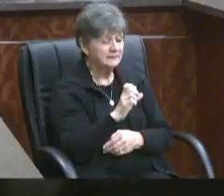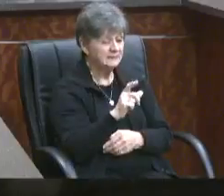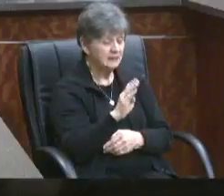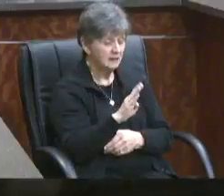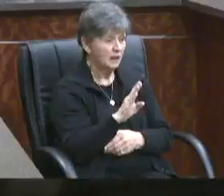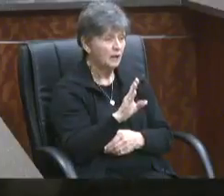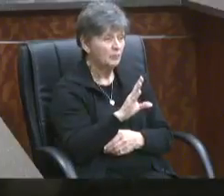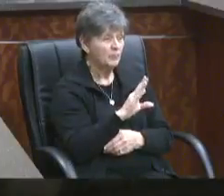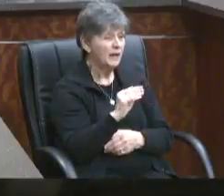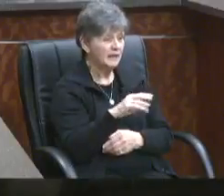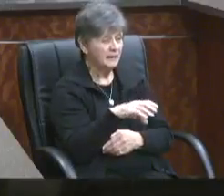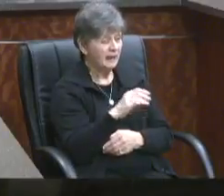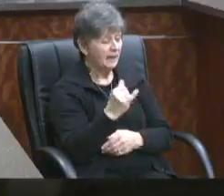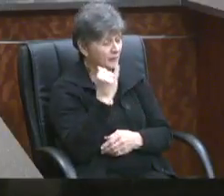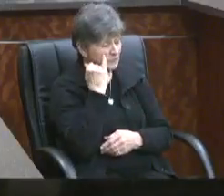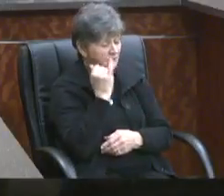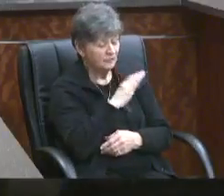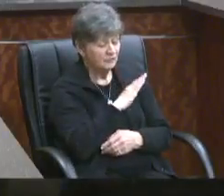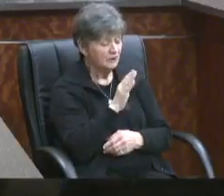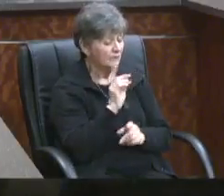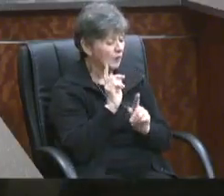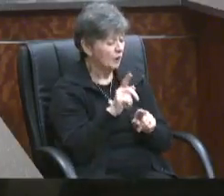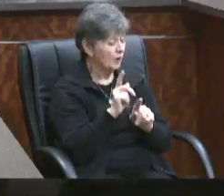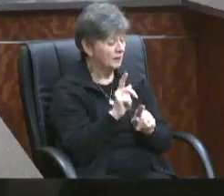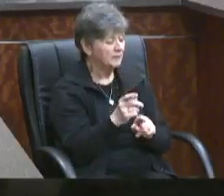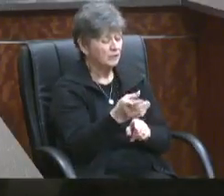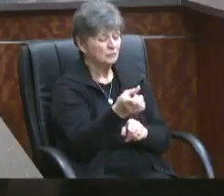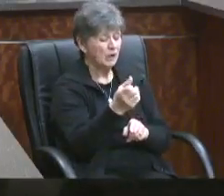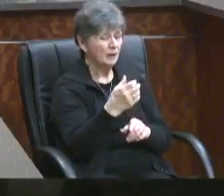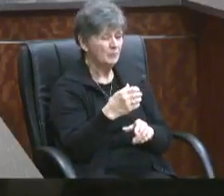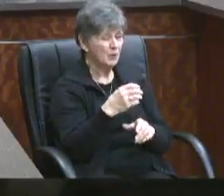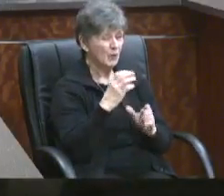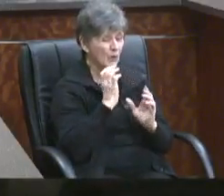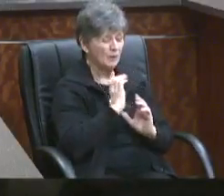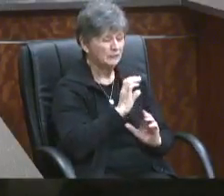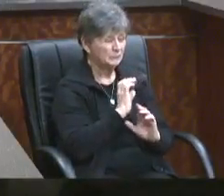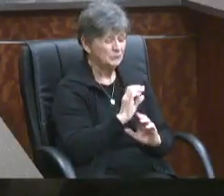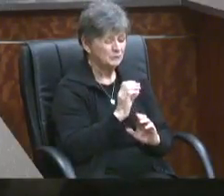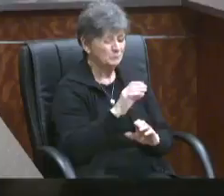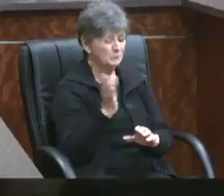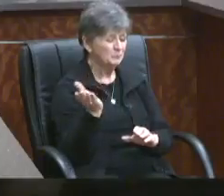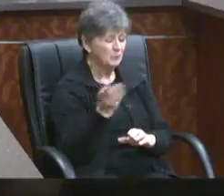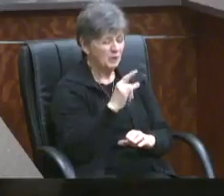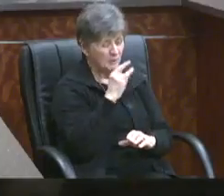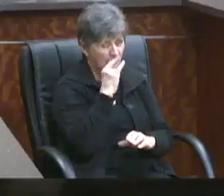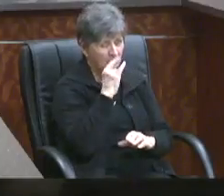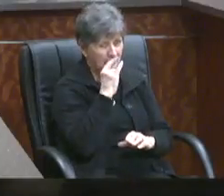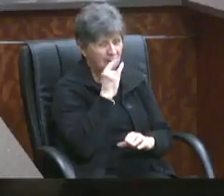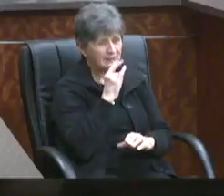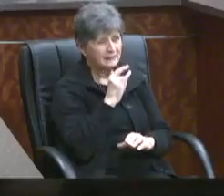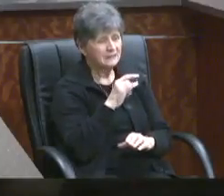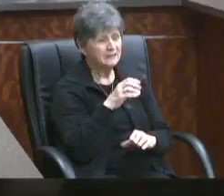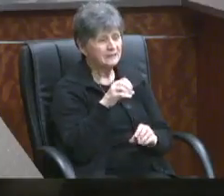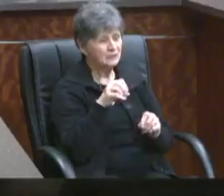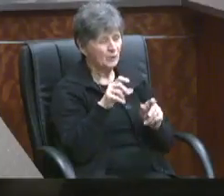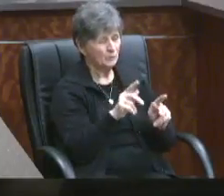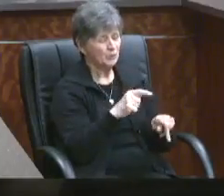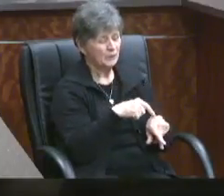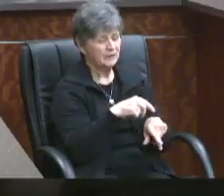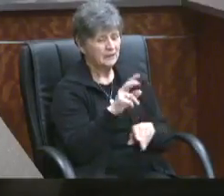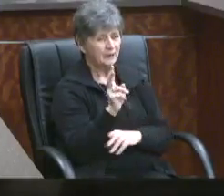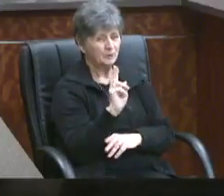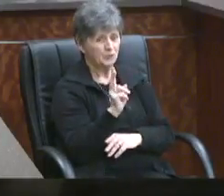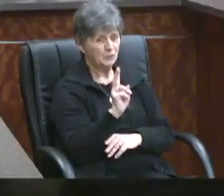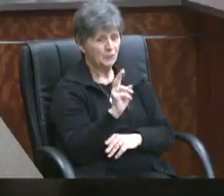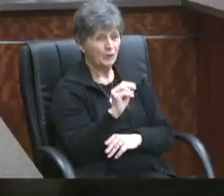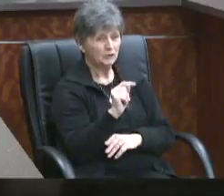So if you've never been there, grab your costumes, bring your kids. It's a good opportunity at 2 p.m.